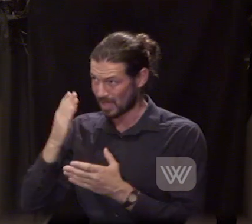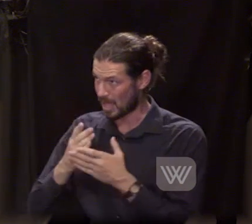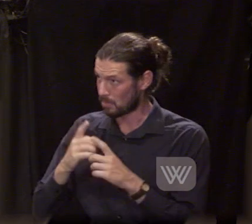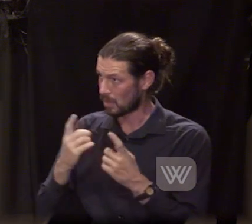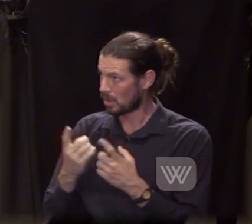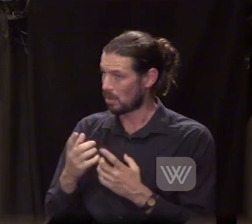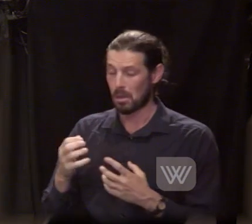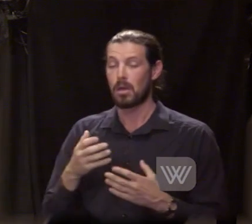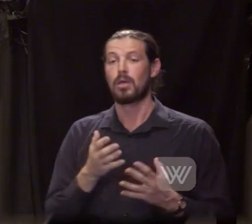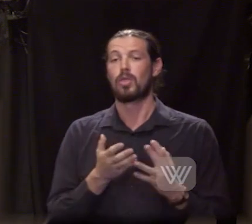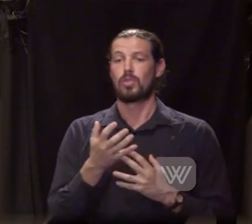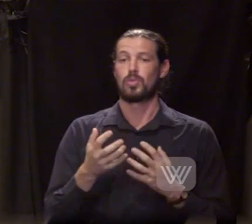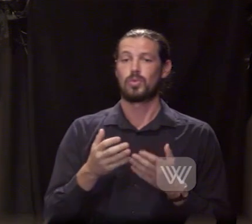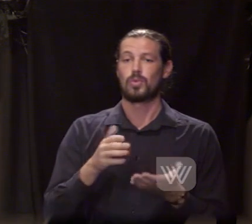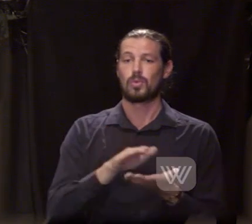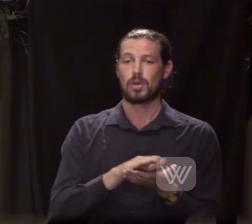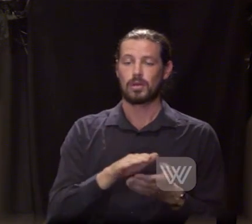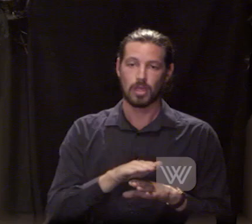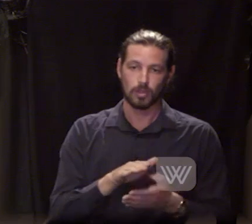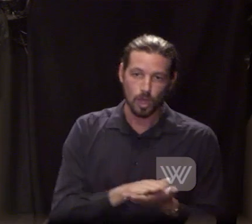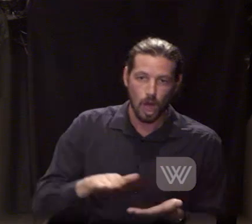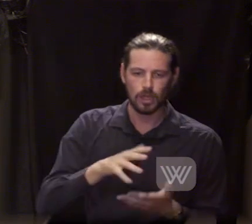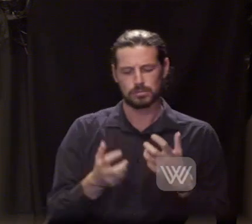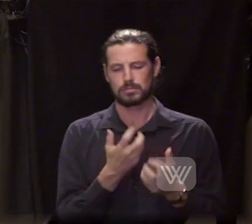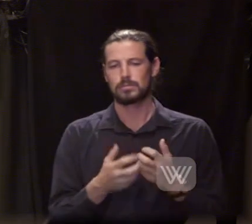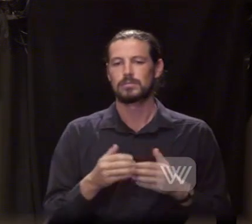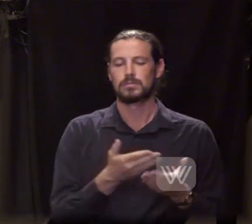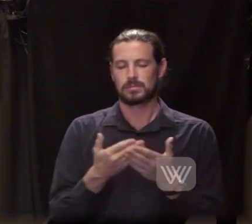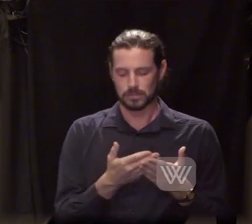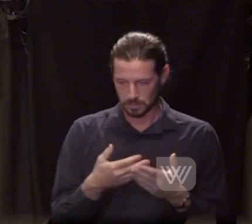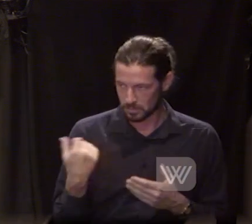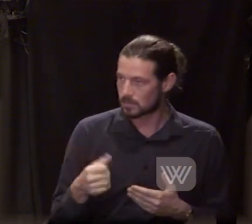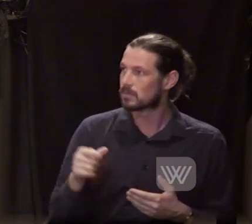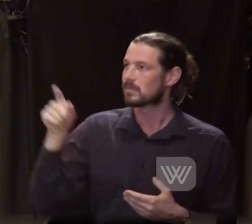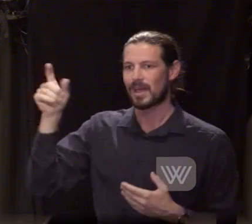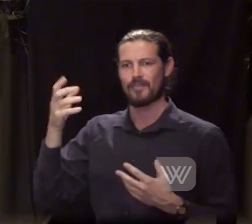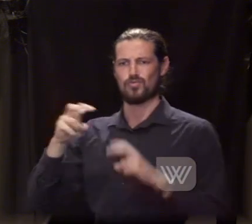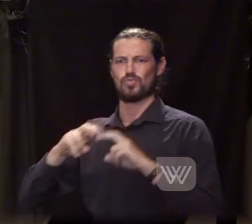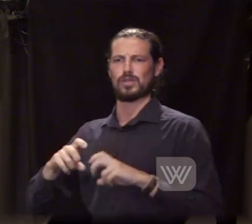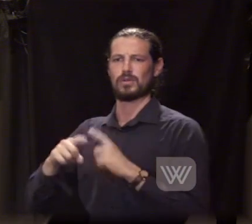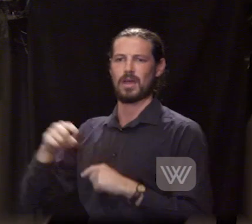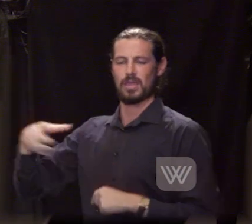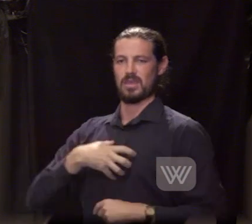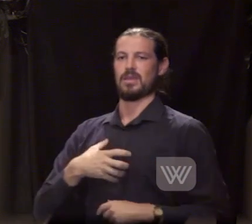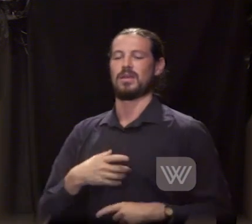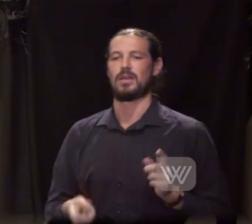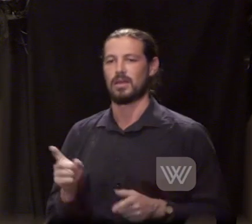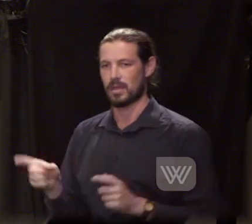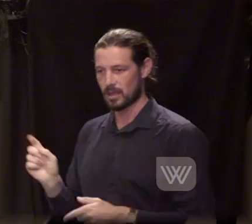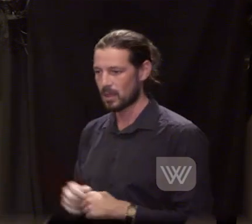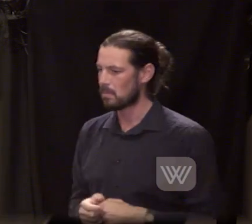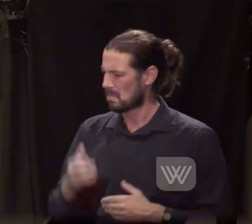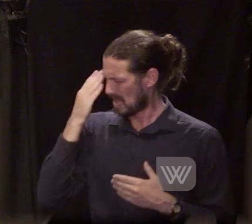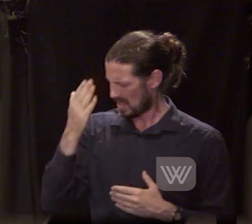through college, and I was like, oh my gosh, that's totally a thing. And I don't know if that was just my upbringing or where I was at, and it wasn't really